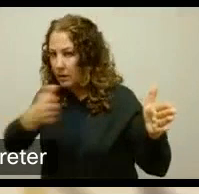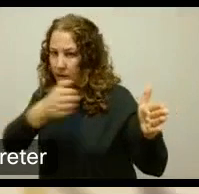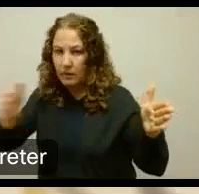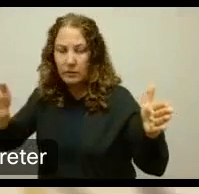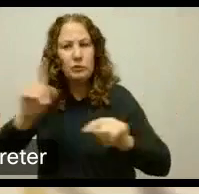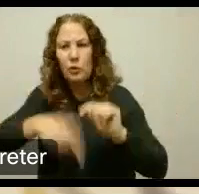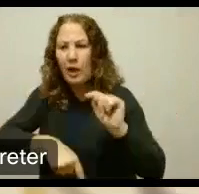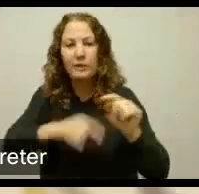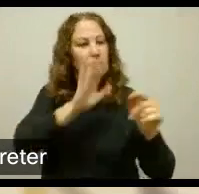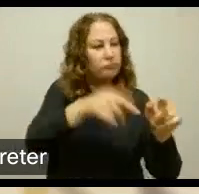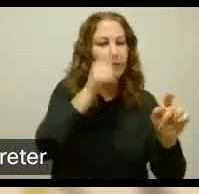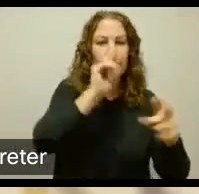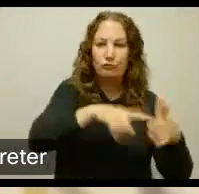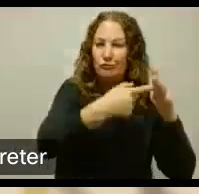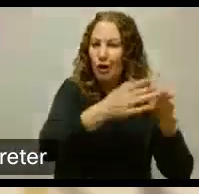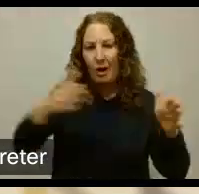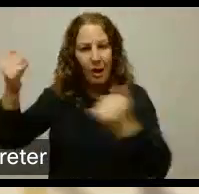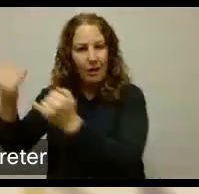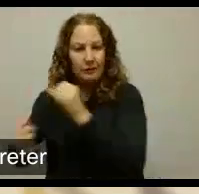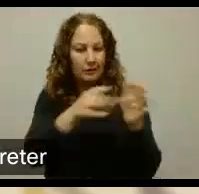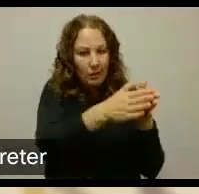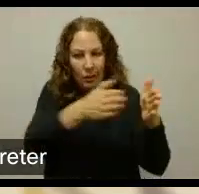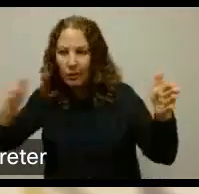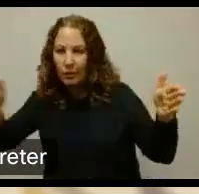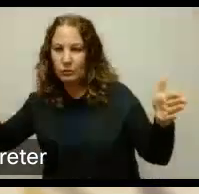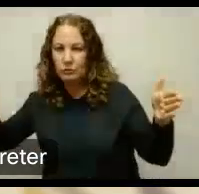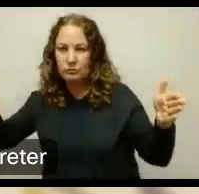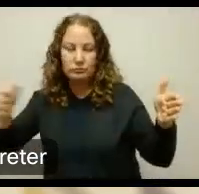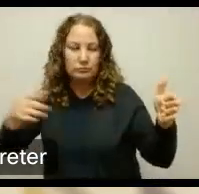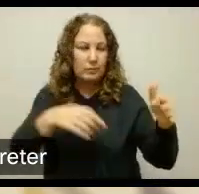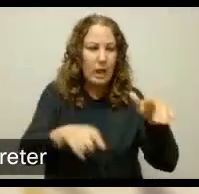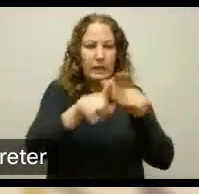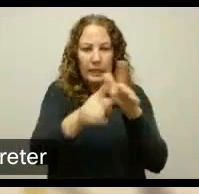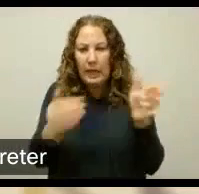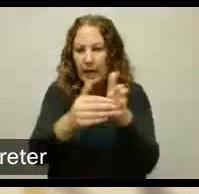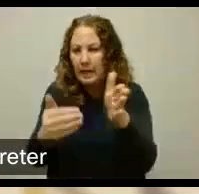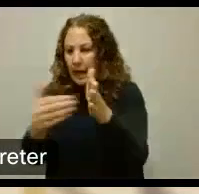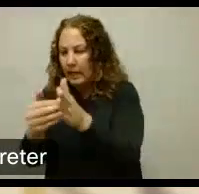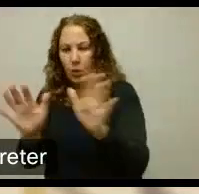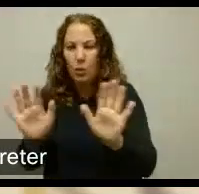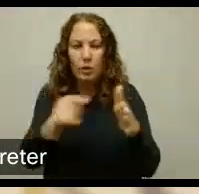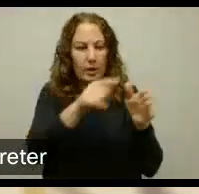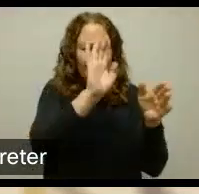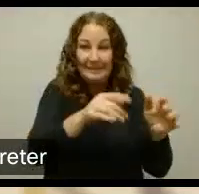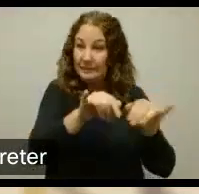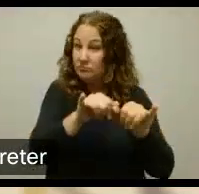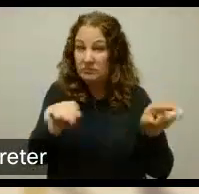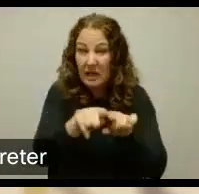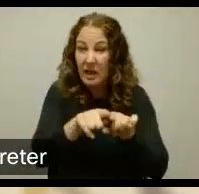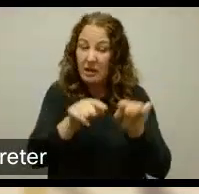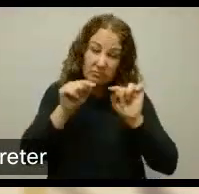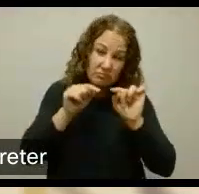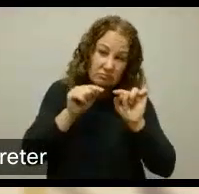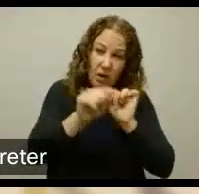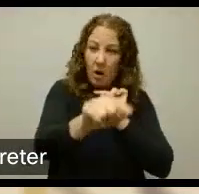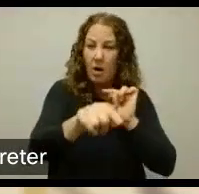There's no repetition of points. You're not going on tangents. You are staying on this line that follows